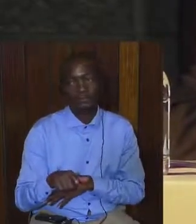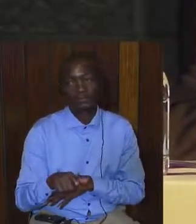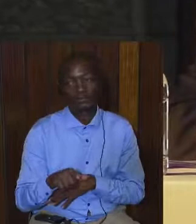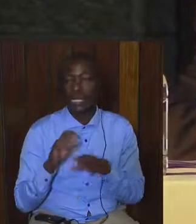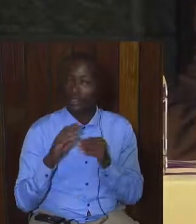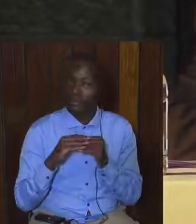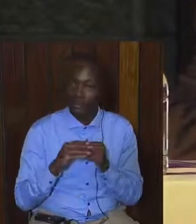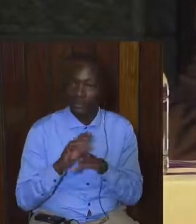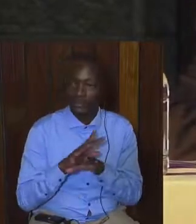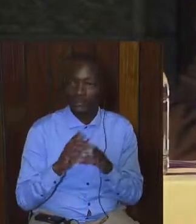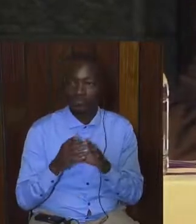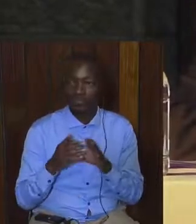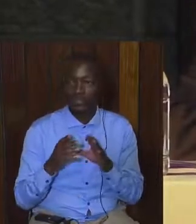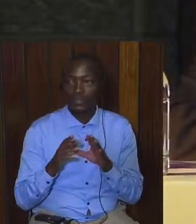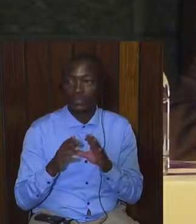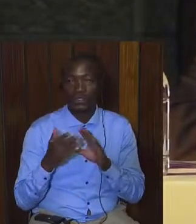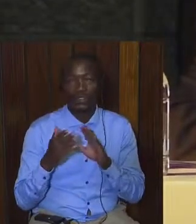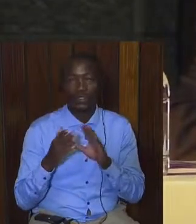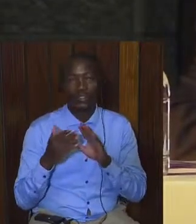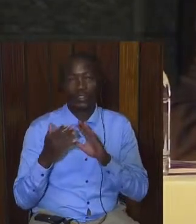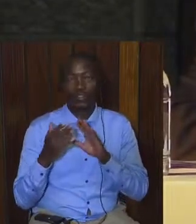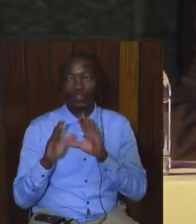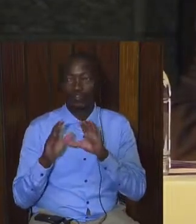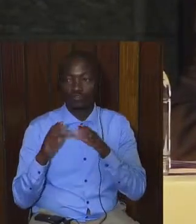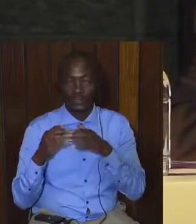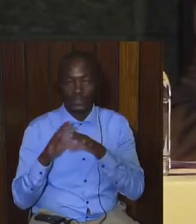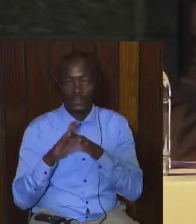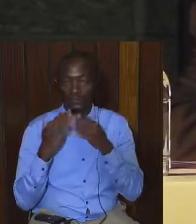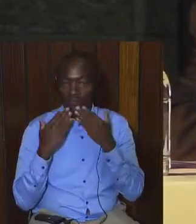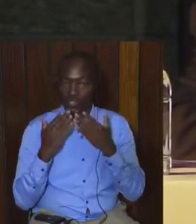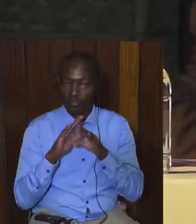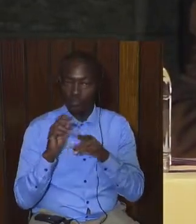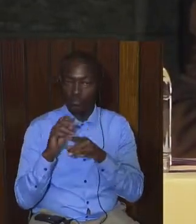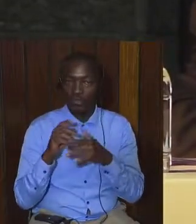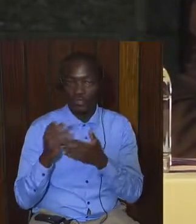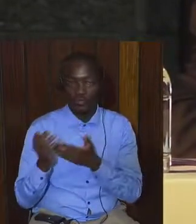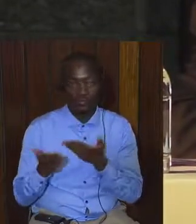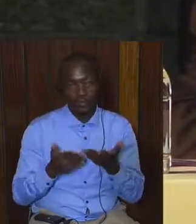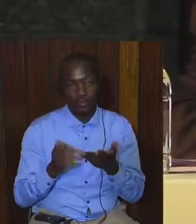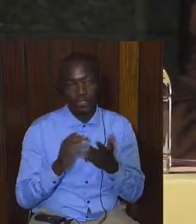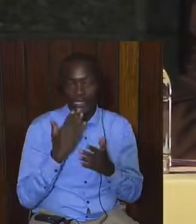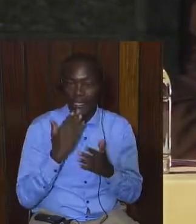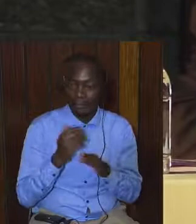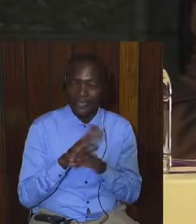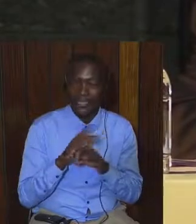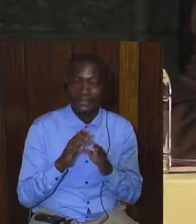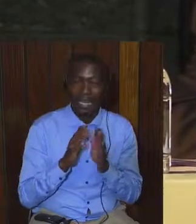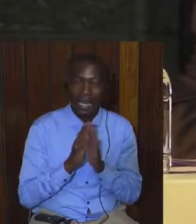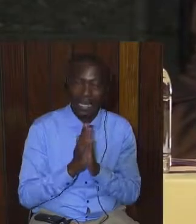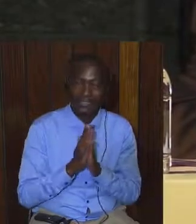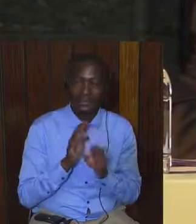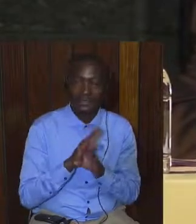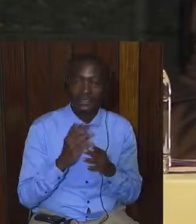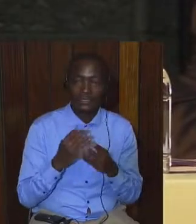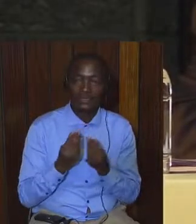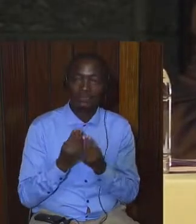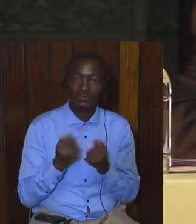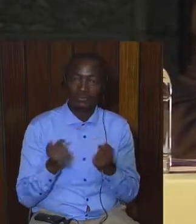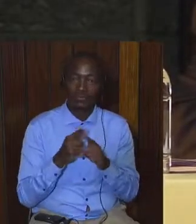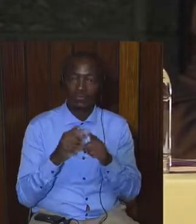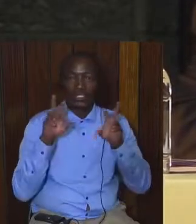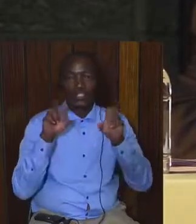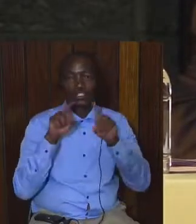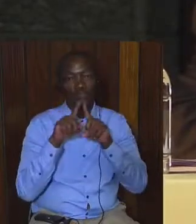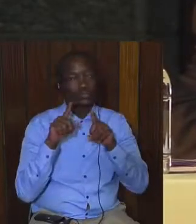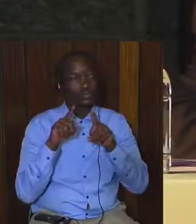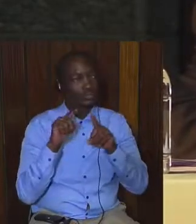of the Committee. HOD, thank you for the introduction. Chair, may I please ask for your indulgence to address certain matters which